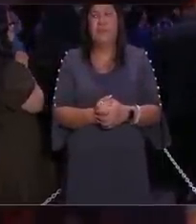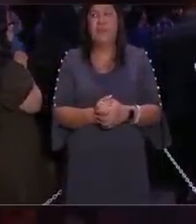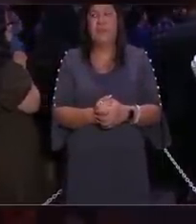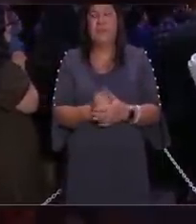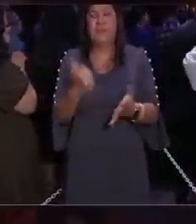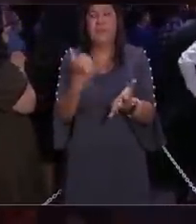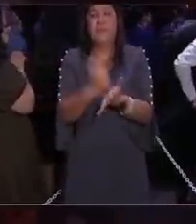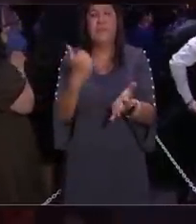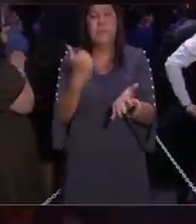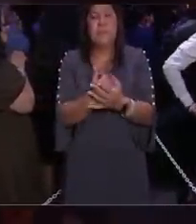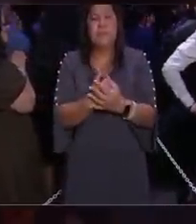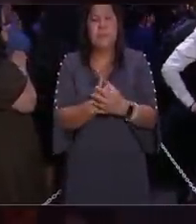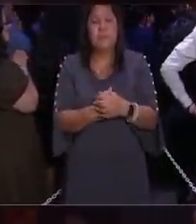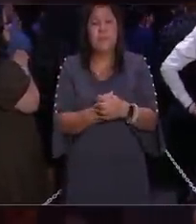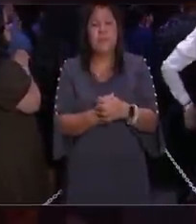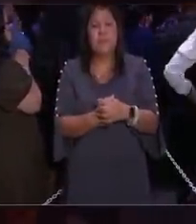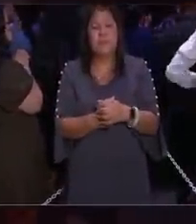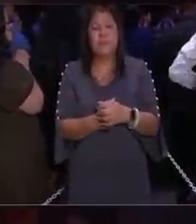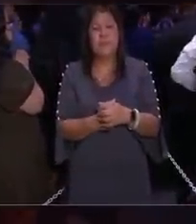Amen.